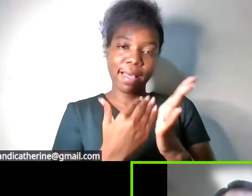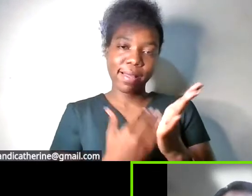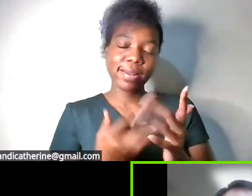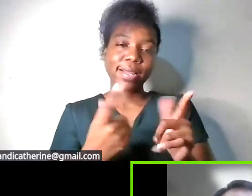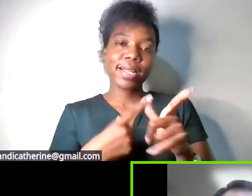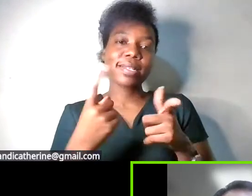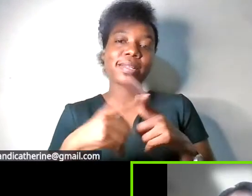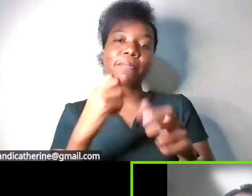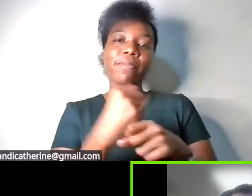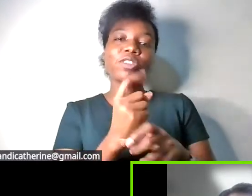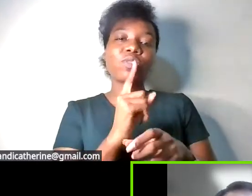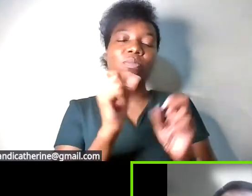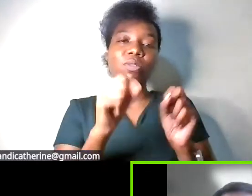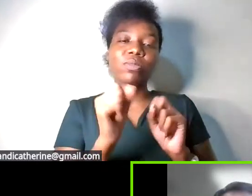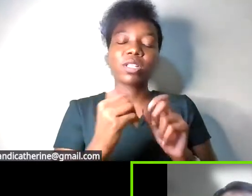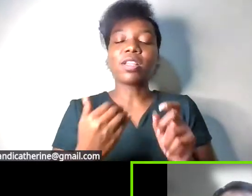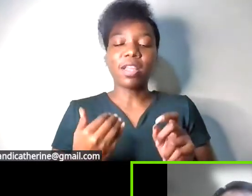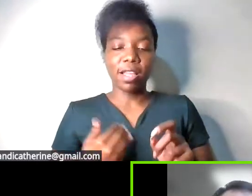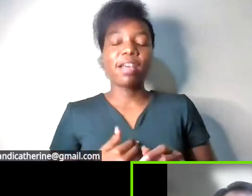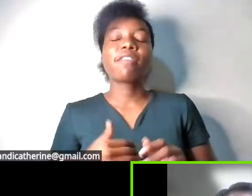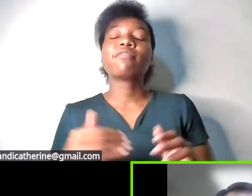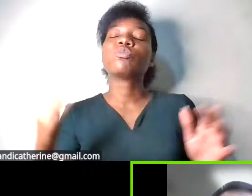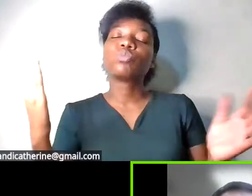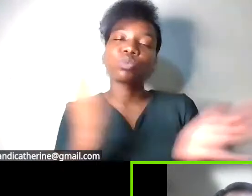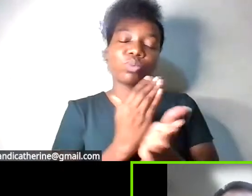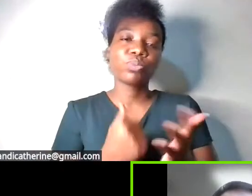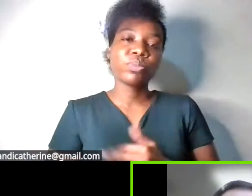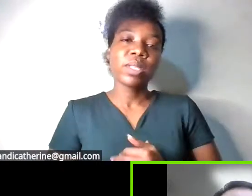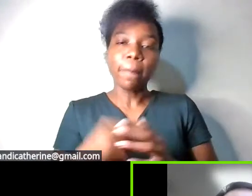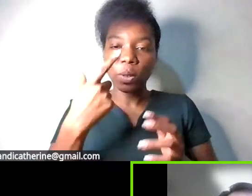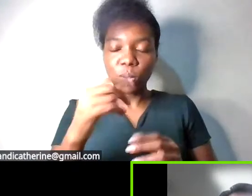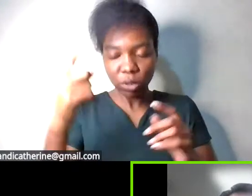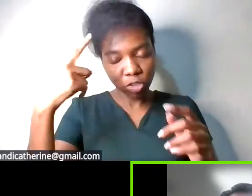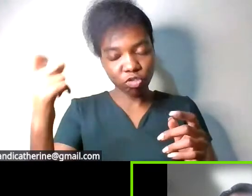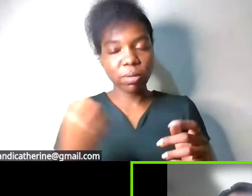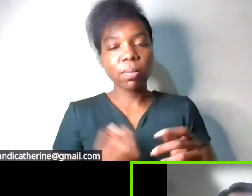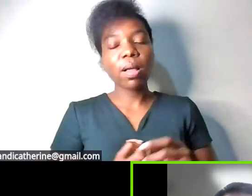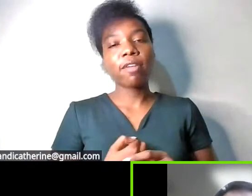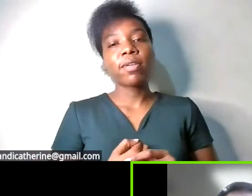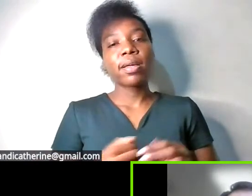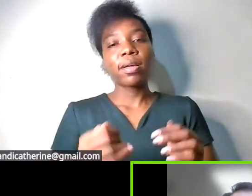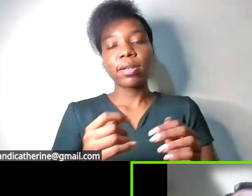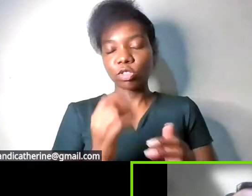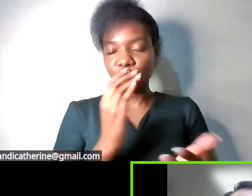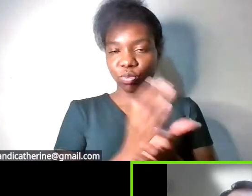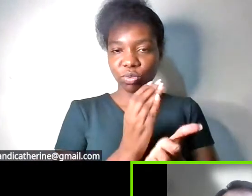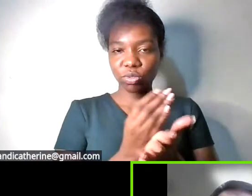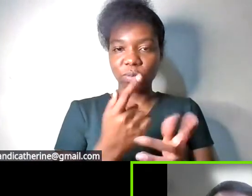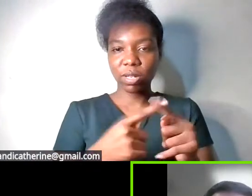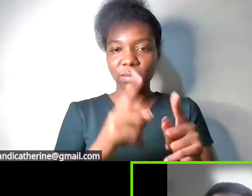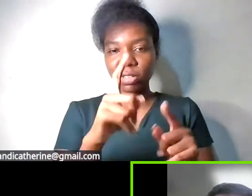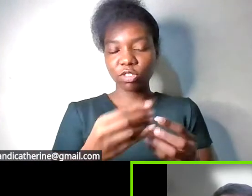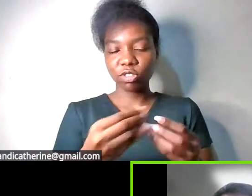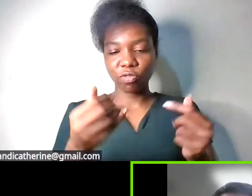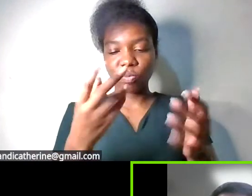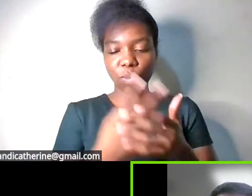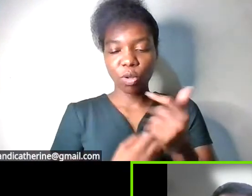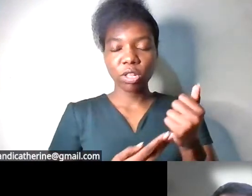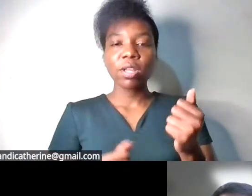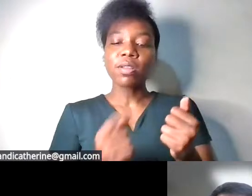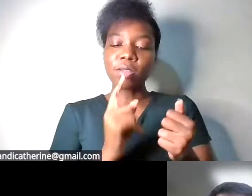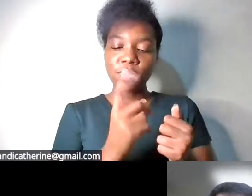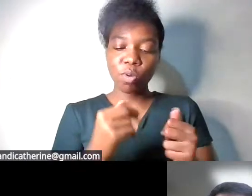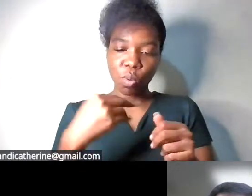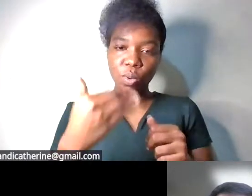something realistic, right? There are dreams and there is realistic, but we make sure we address both, right? So always have that plan B. How